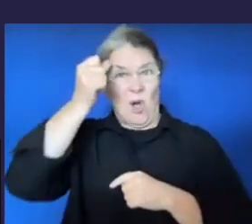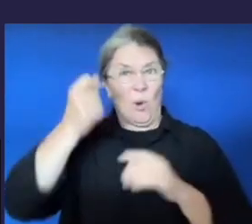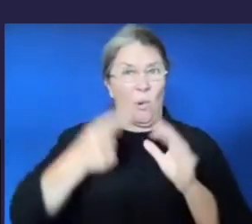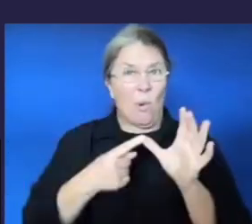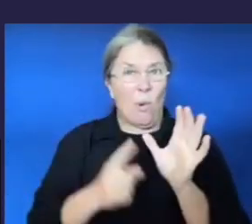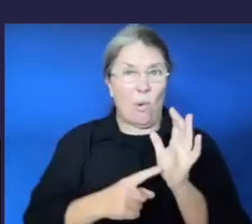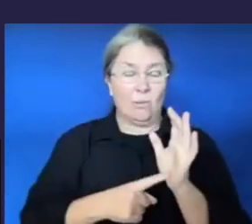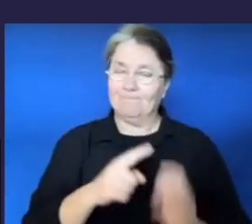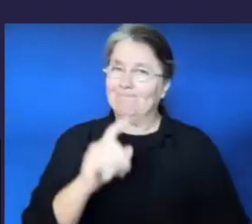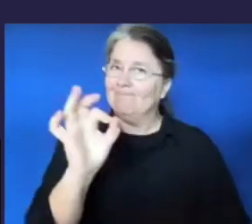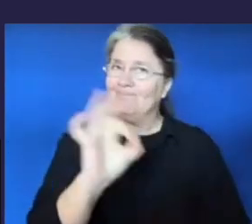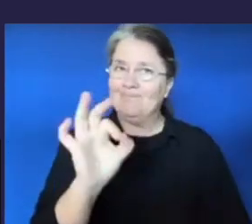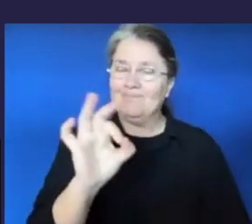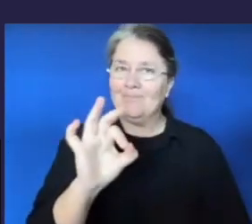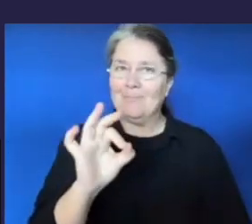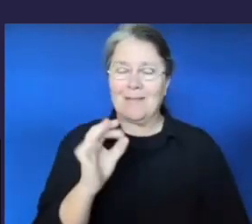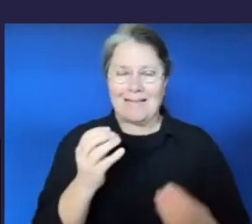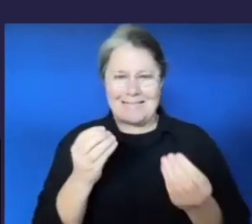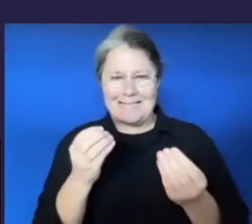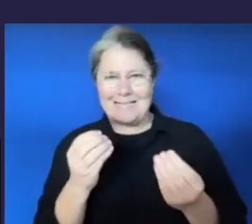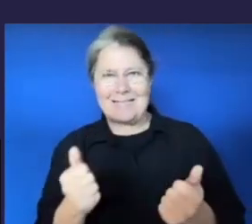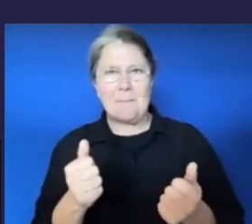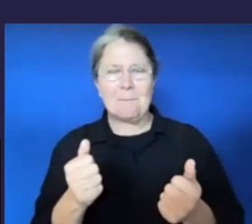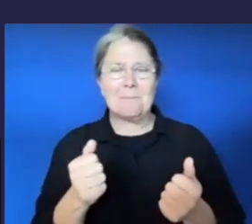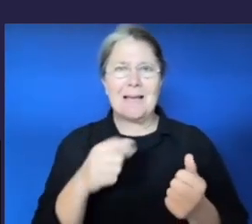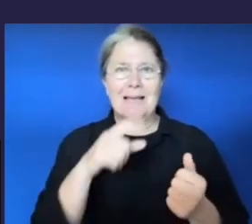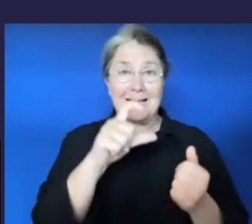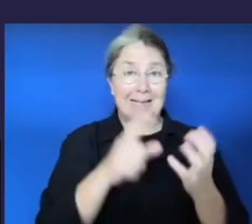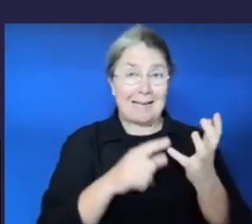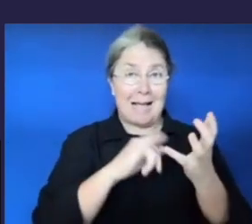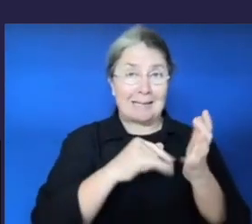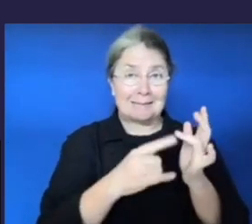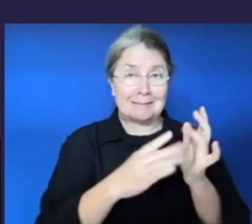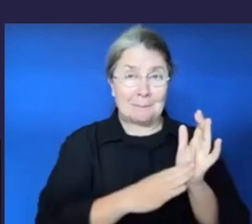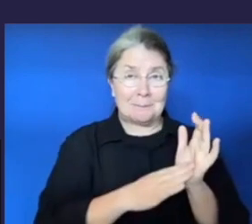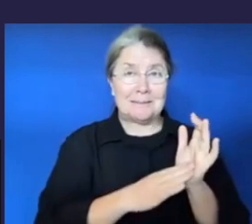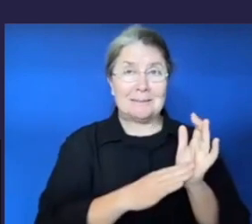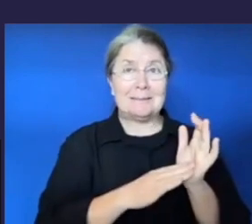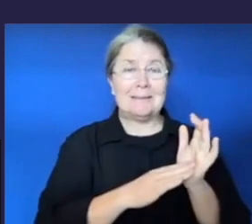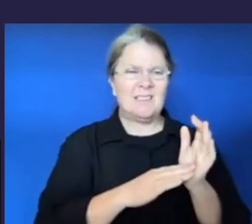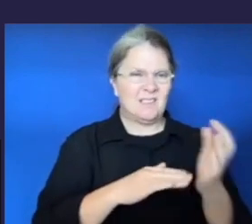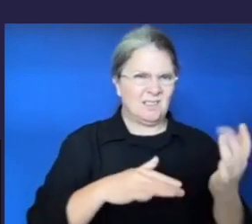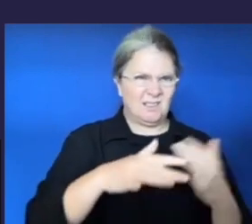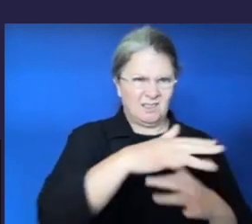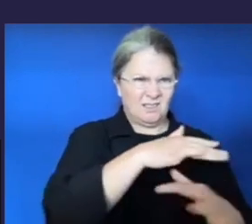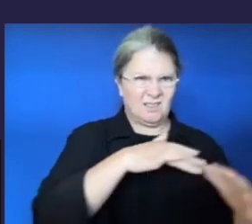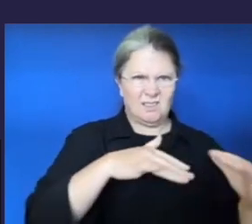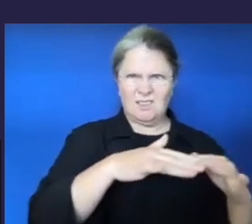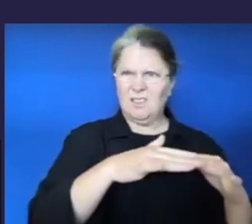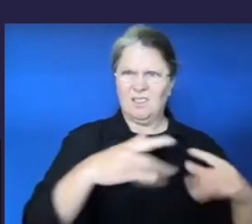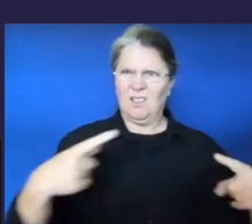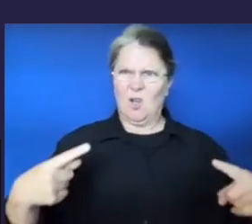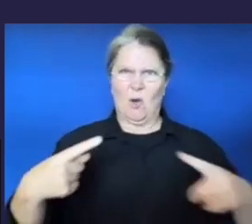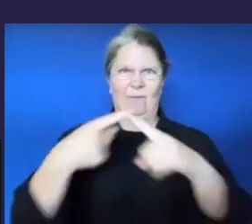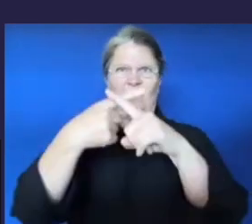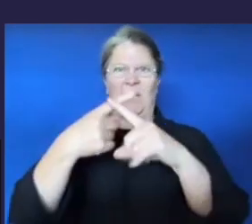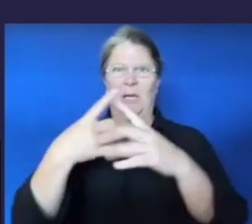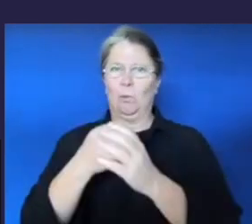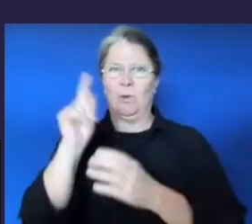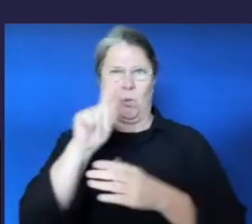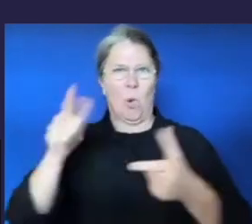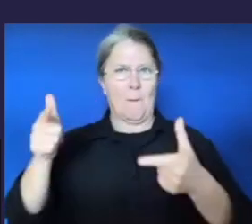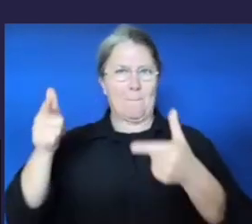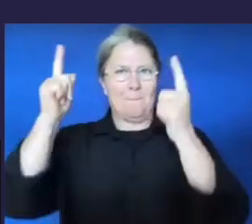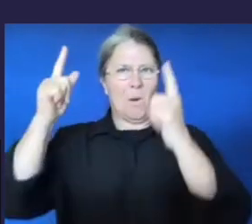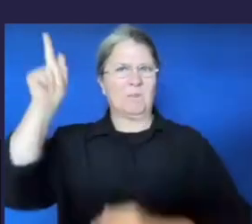Some important customs may conflict with some of the management practices that the boss lays down. Some workplace